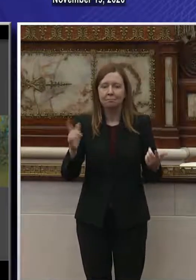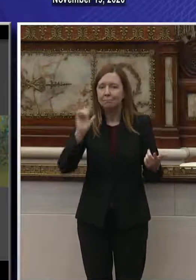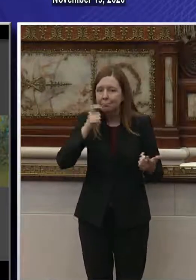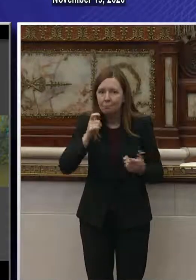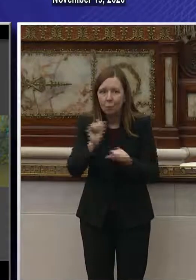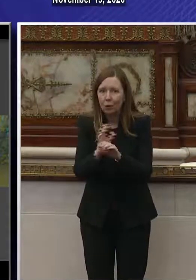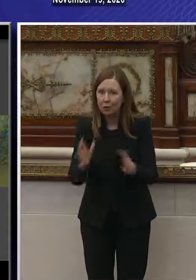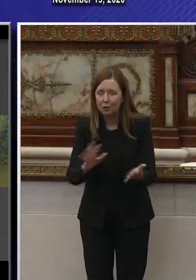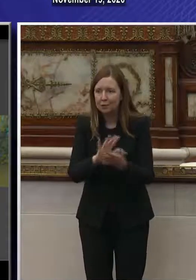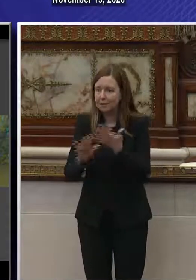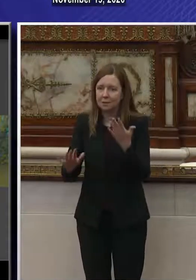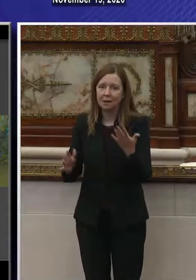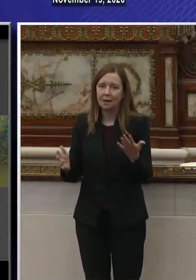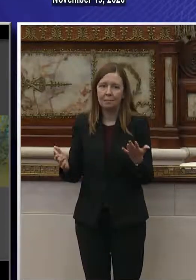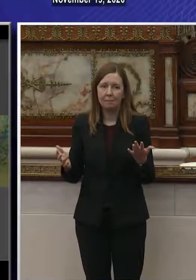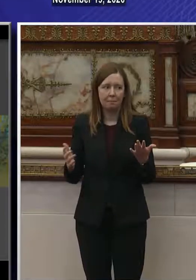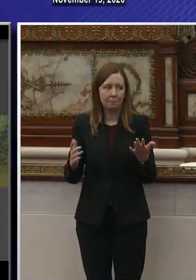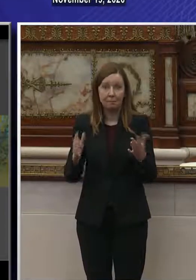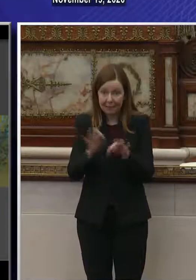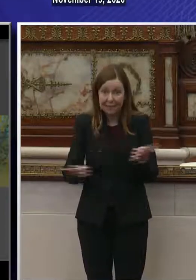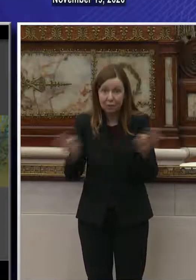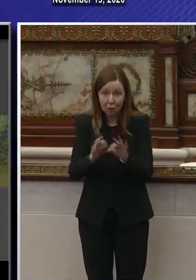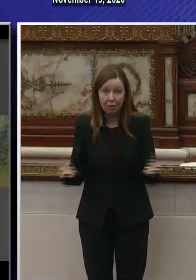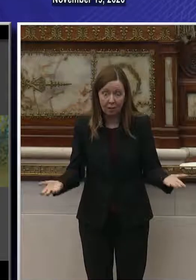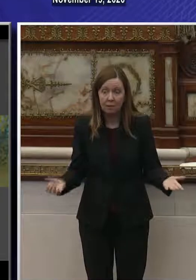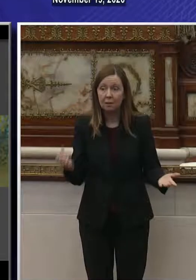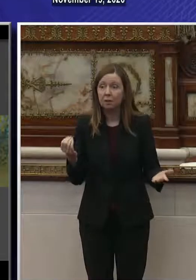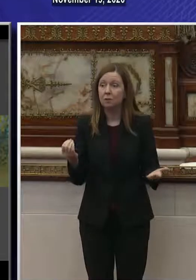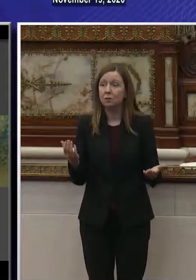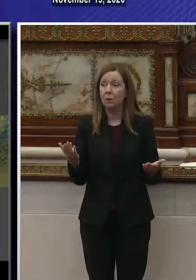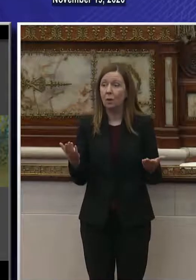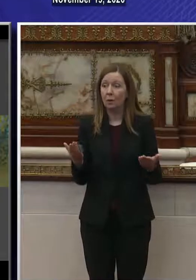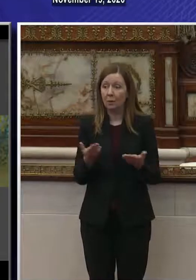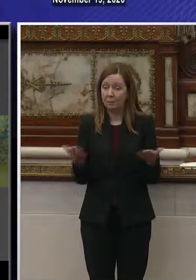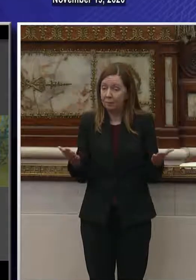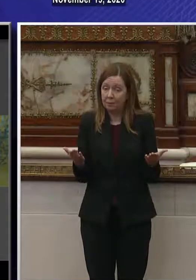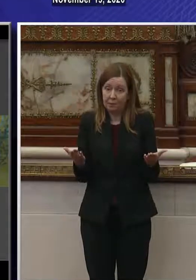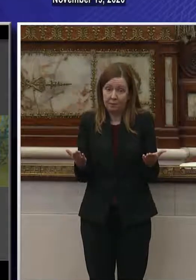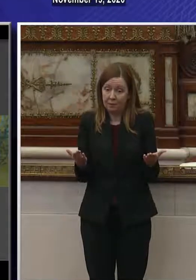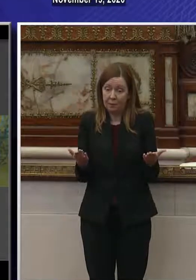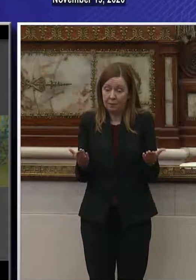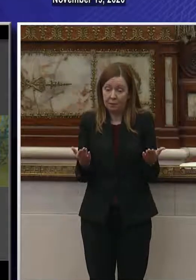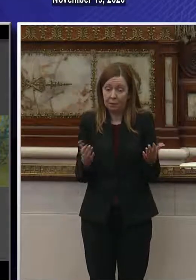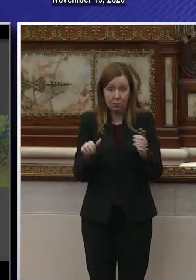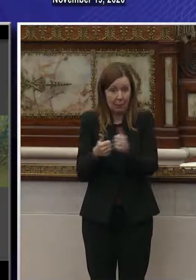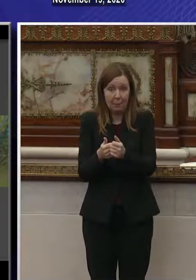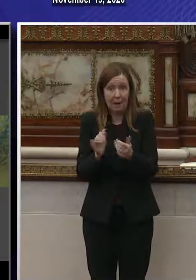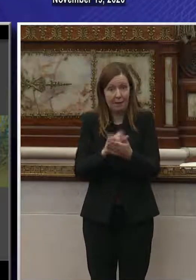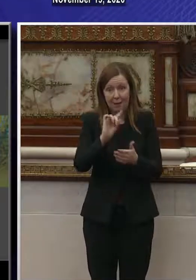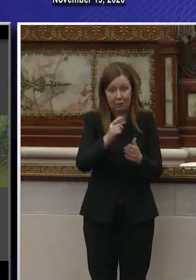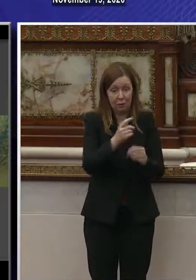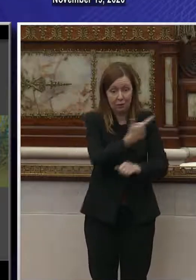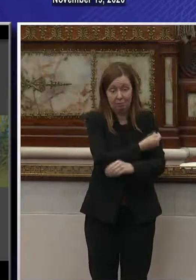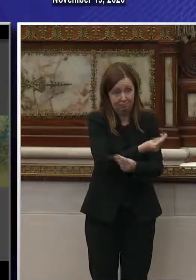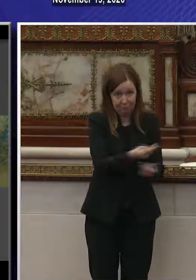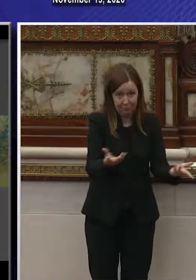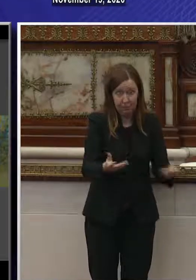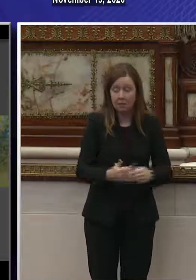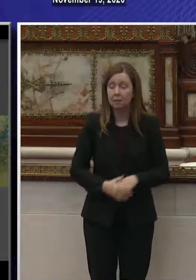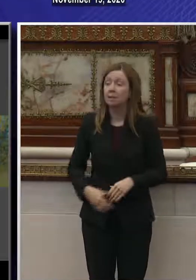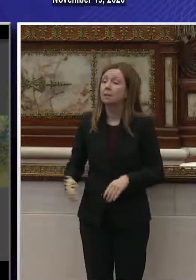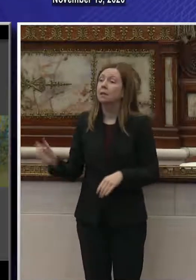are they're essential, and so they're right behind that first wave. Yeah. No, we,